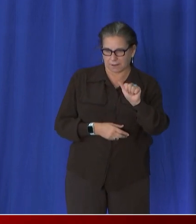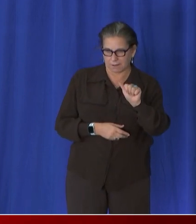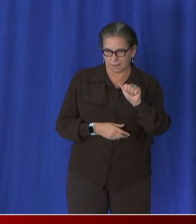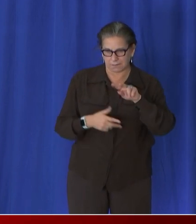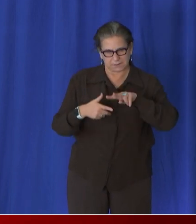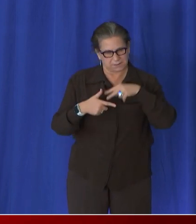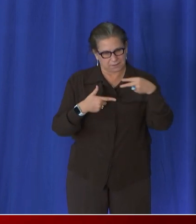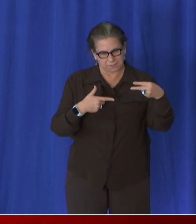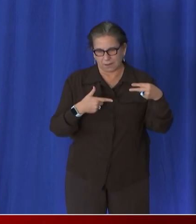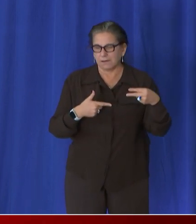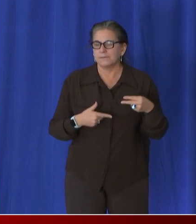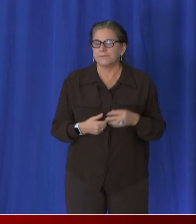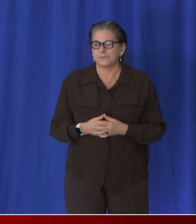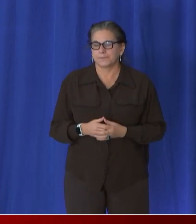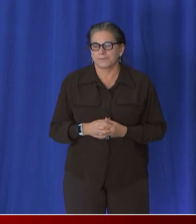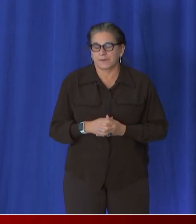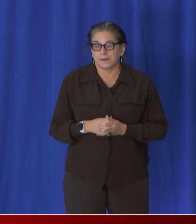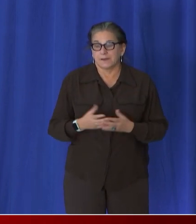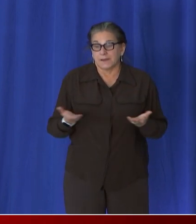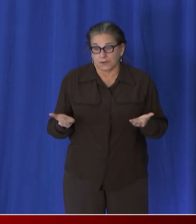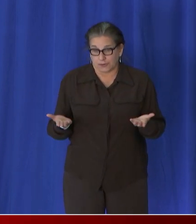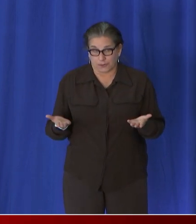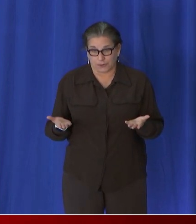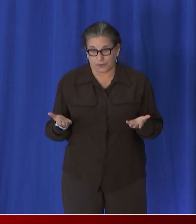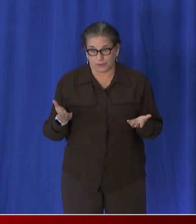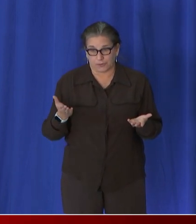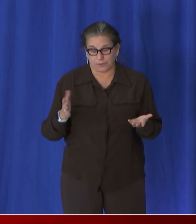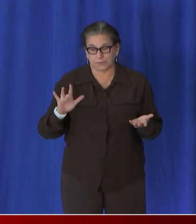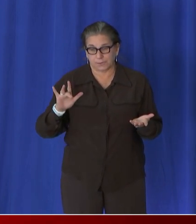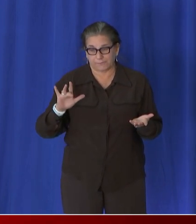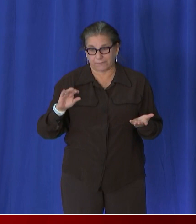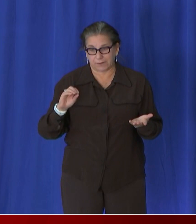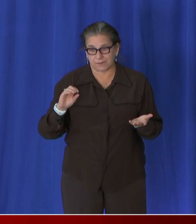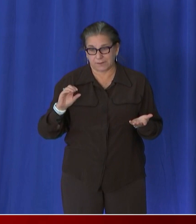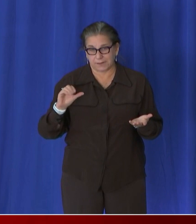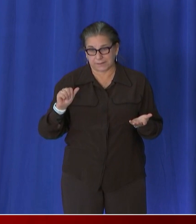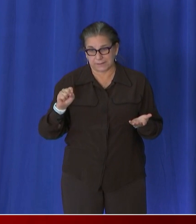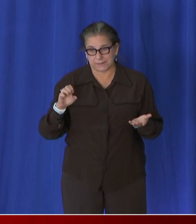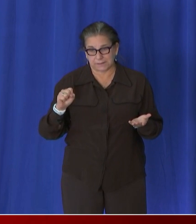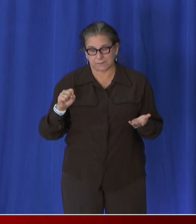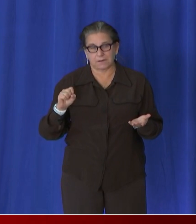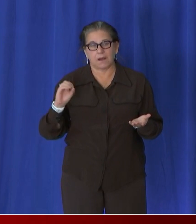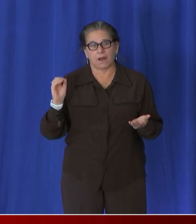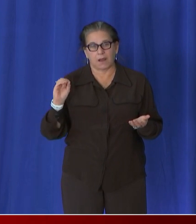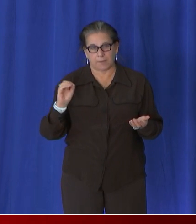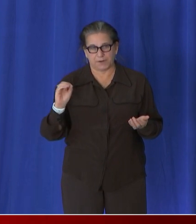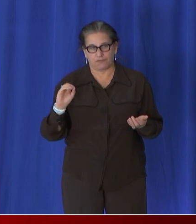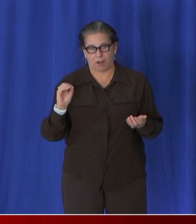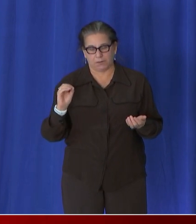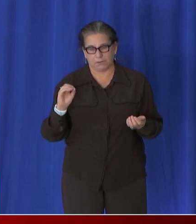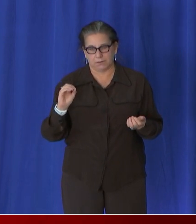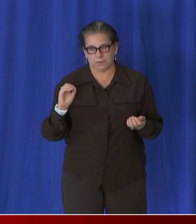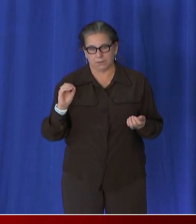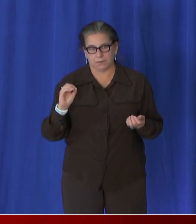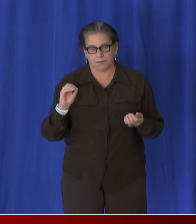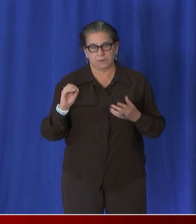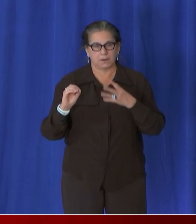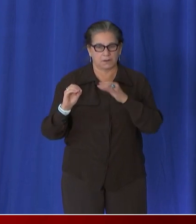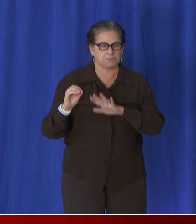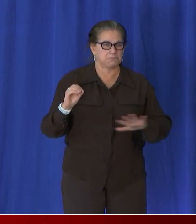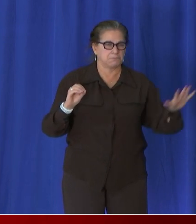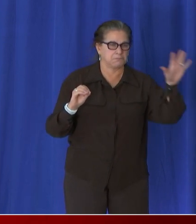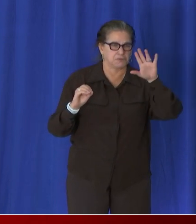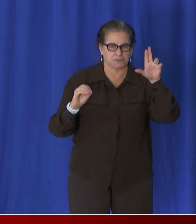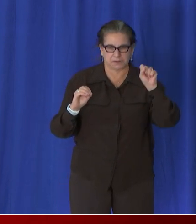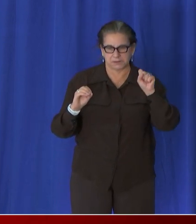only have here in DC 25 confirmed cases of Omicron. We did get some reports overnight that we have at least 50 more cases that